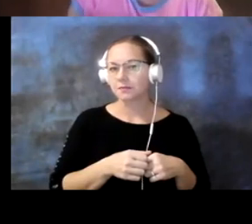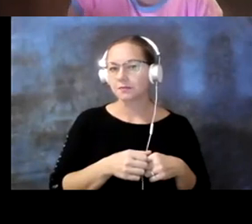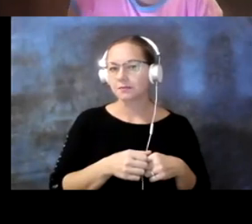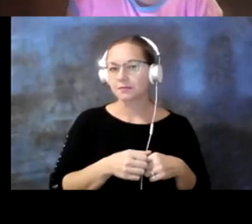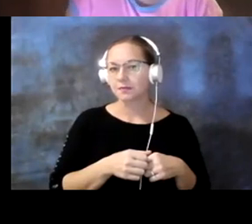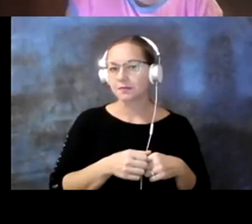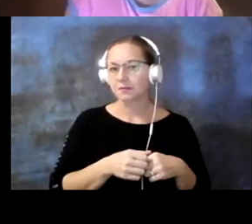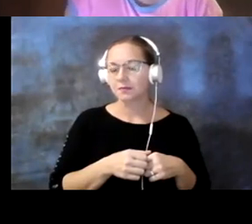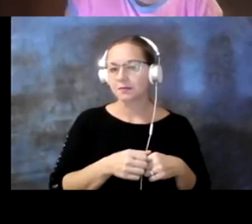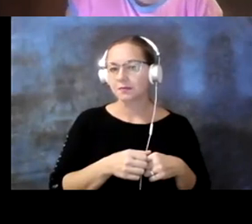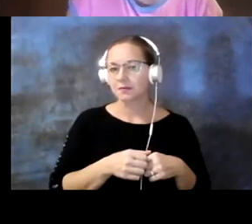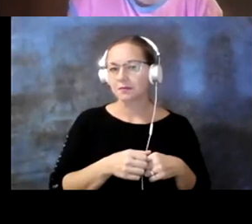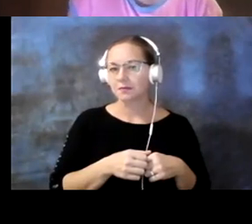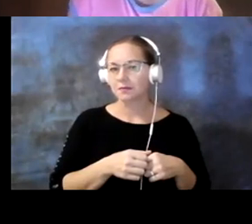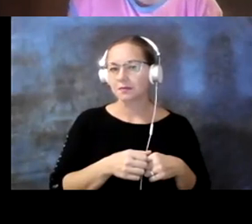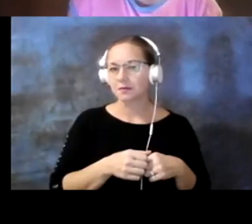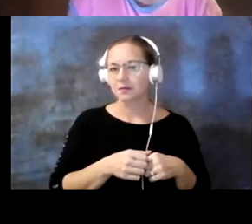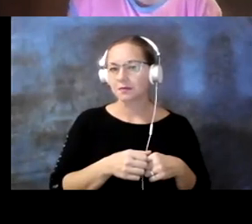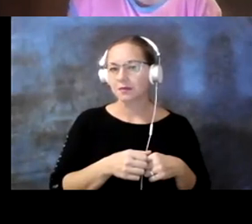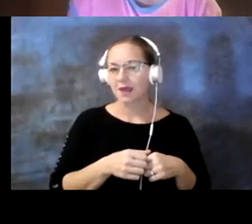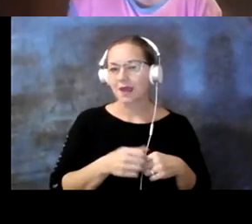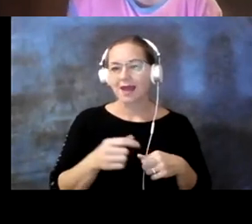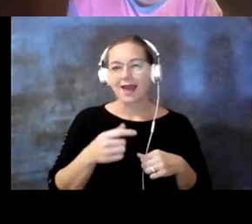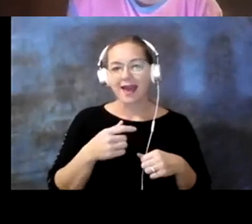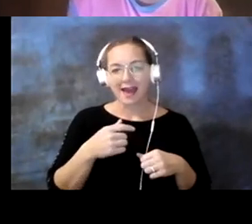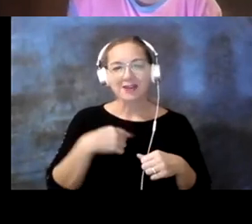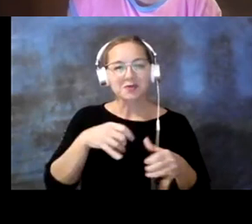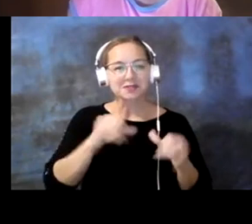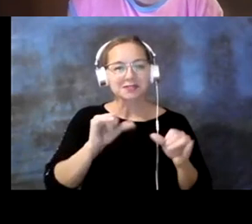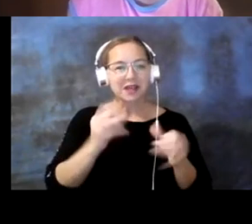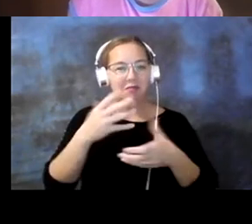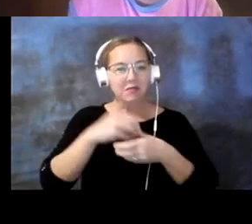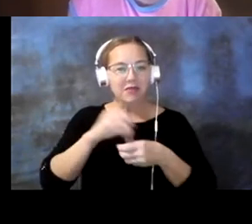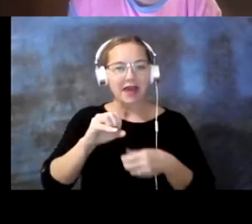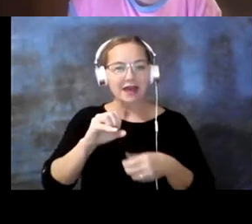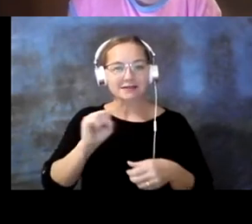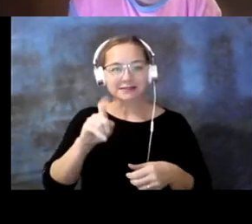pleasuring yourself. That's still part of like sexuality, and like I think that's like a